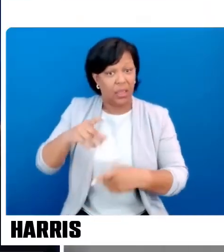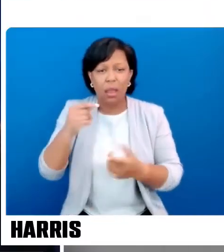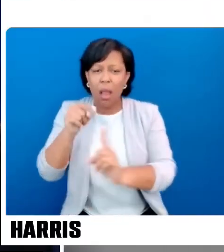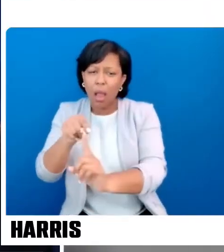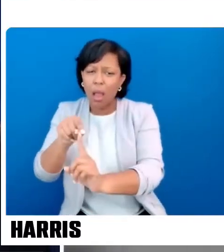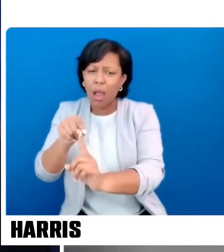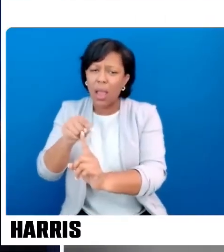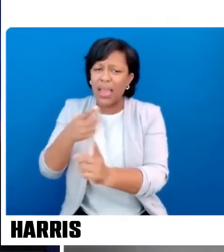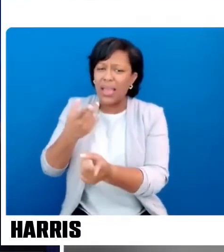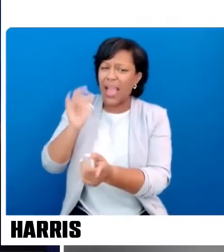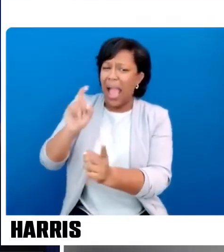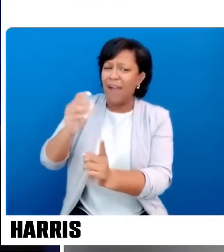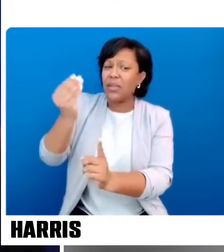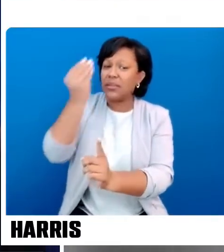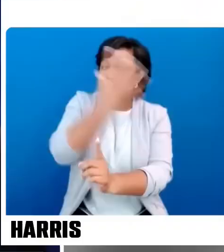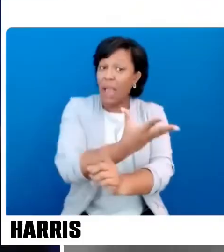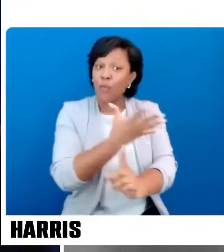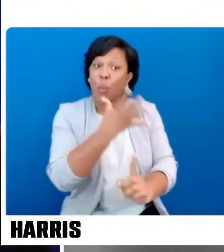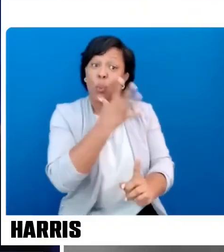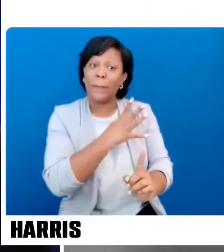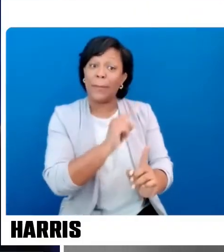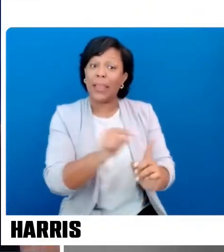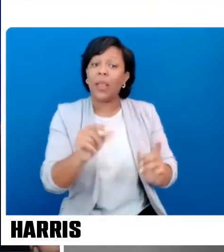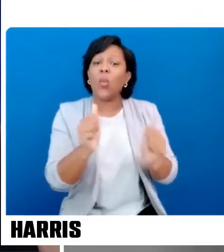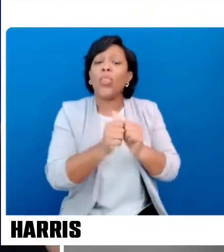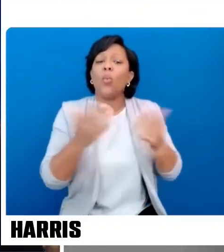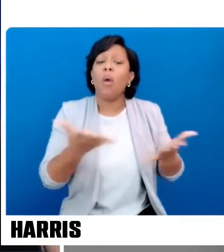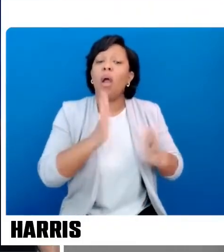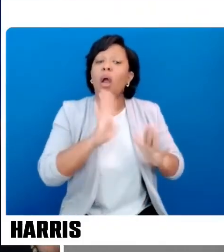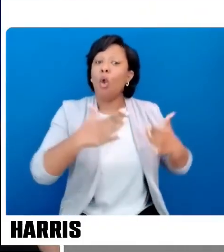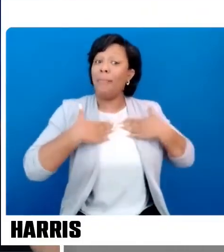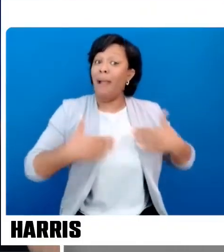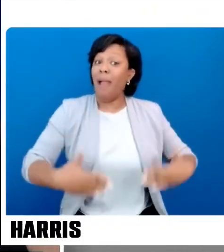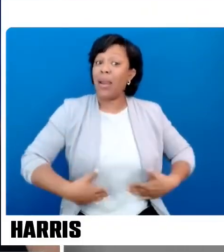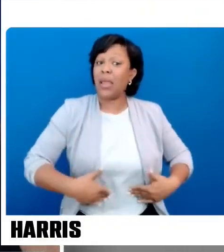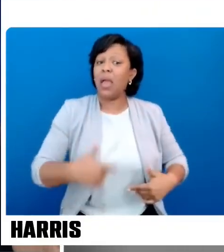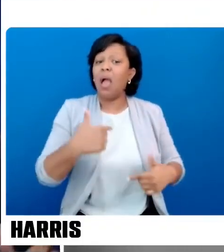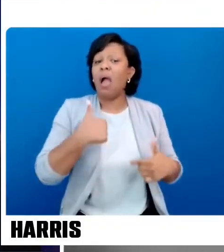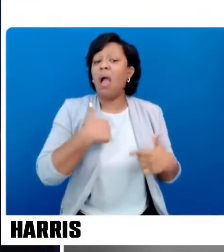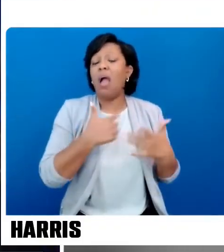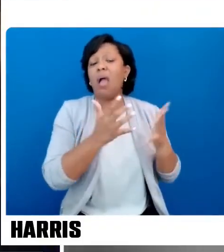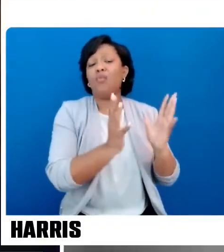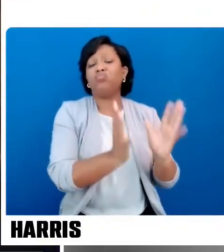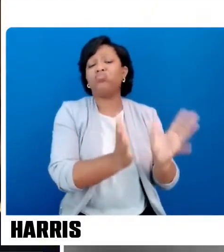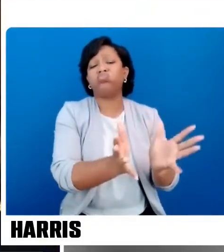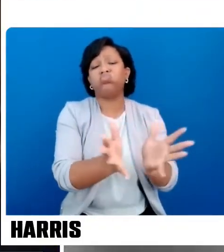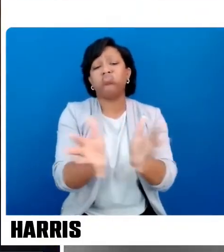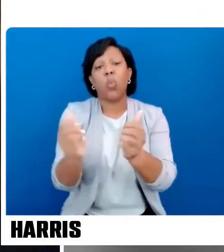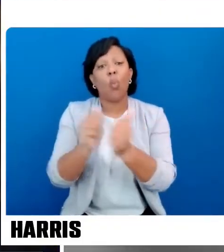do with her body. I have talked with women around our country. You want